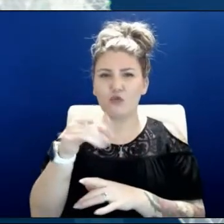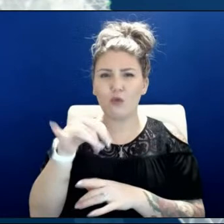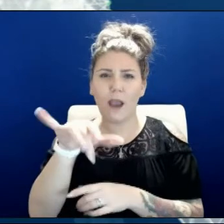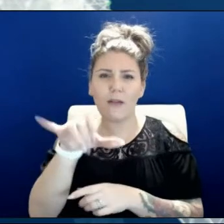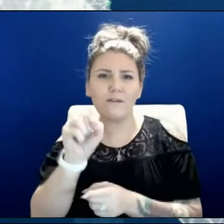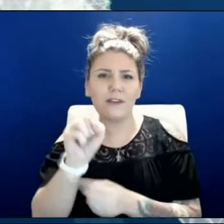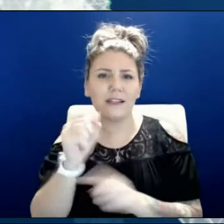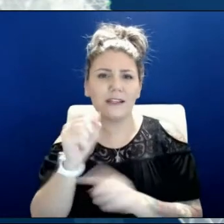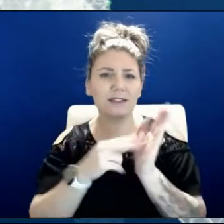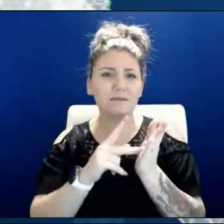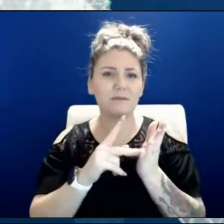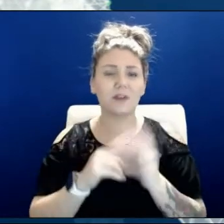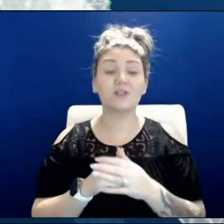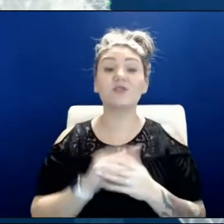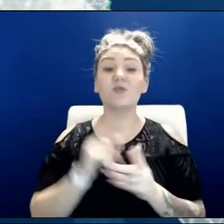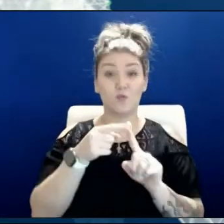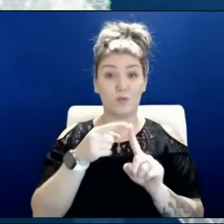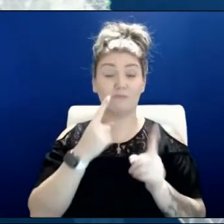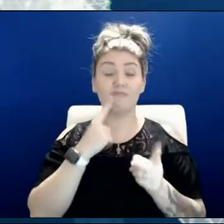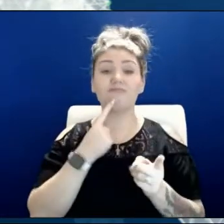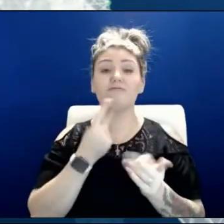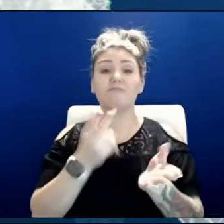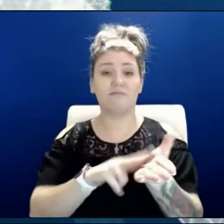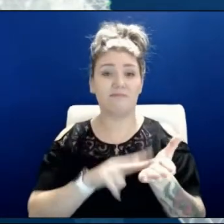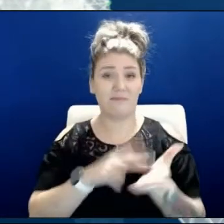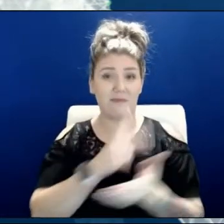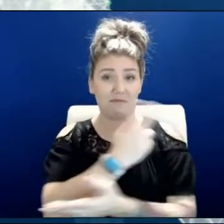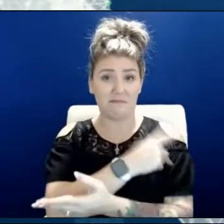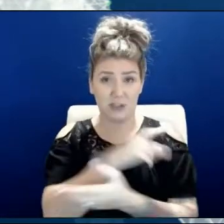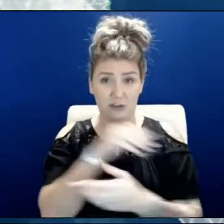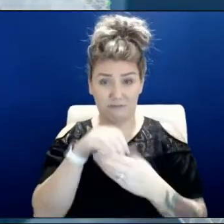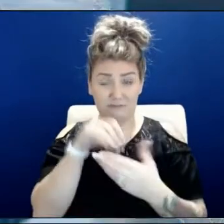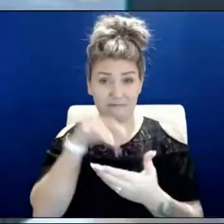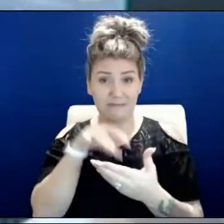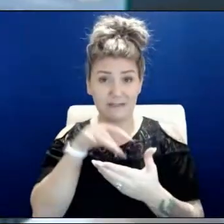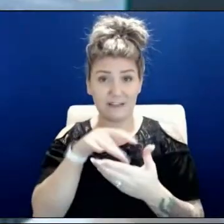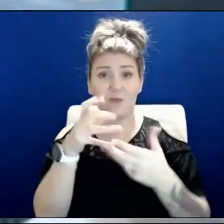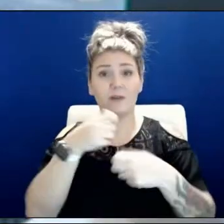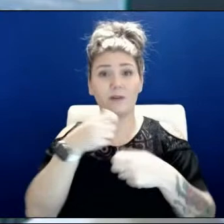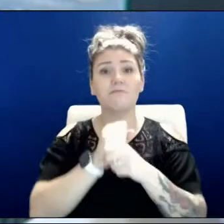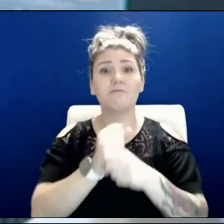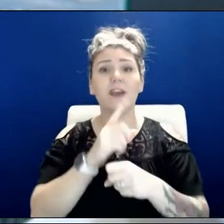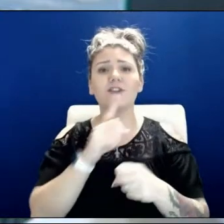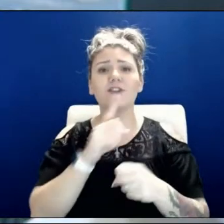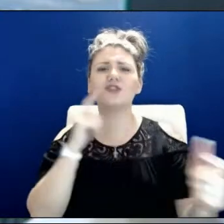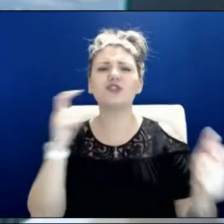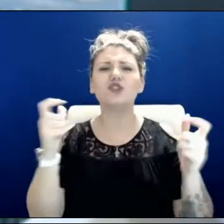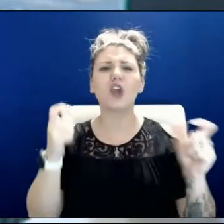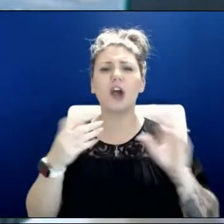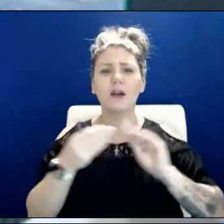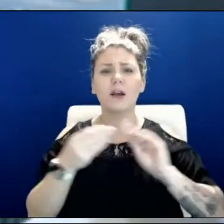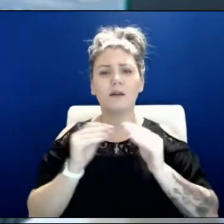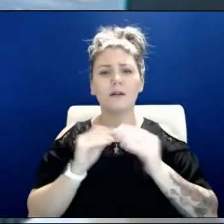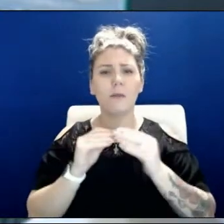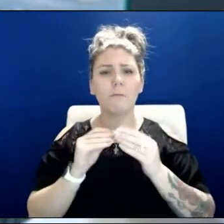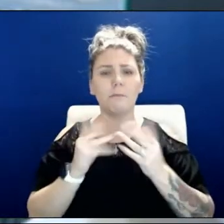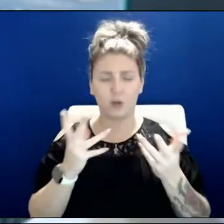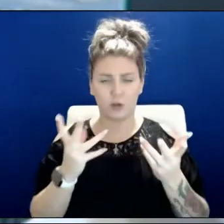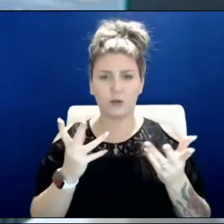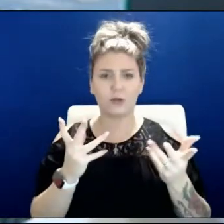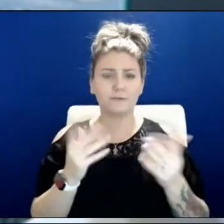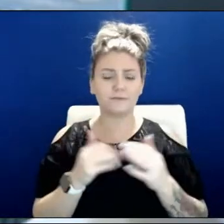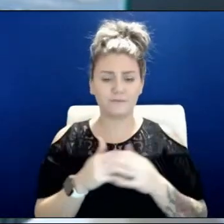So when we're enrolling patients into these studies, we want to make sure that we get a large enough number that